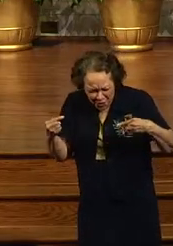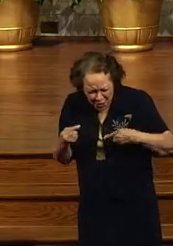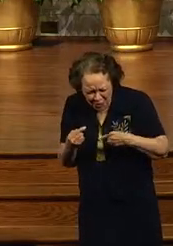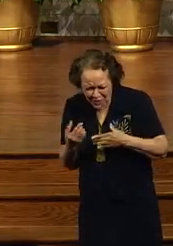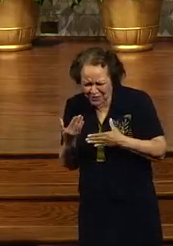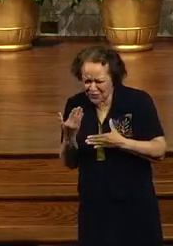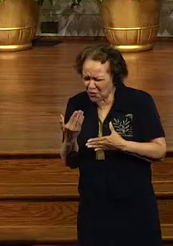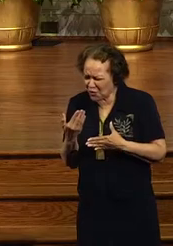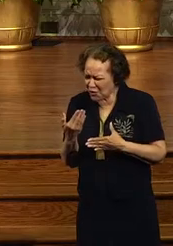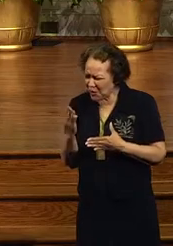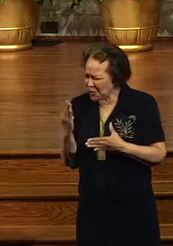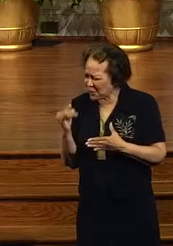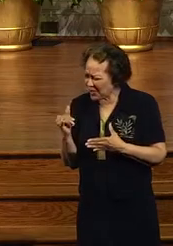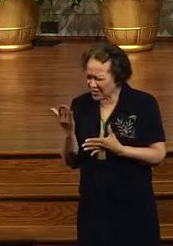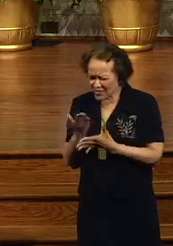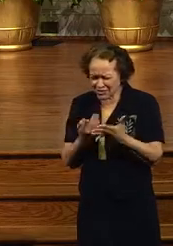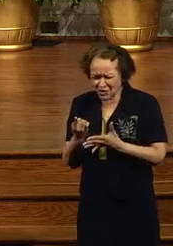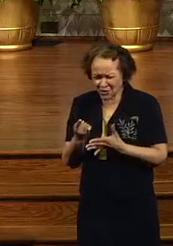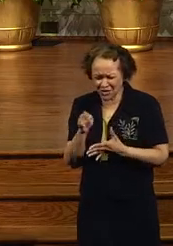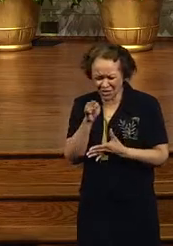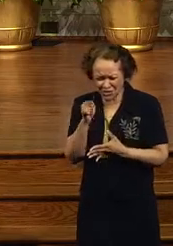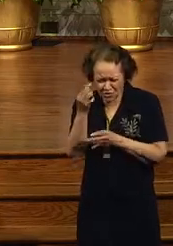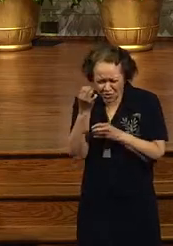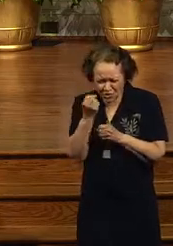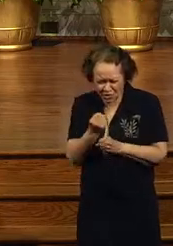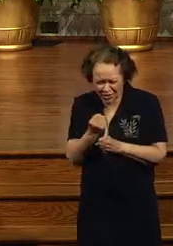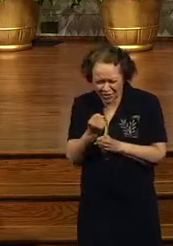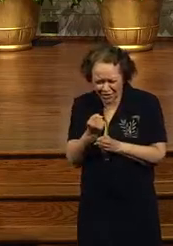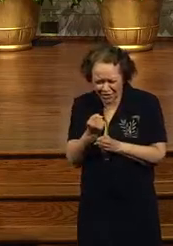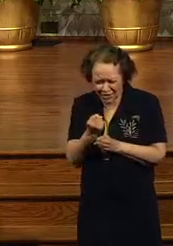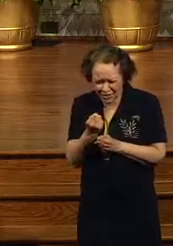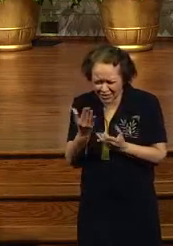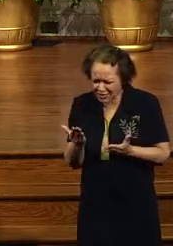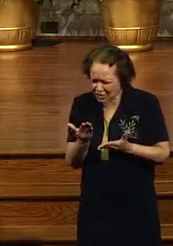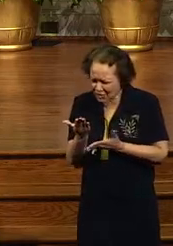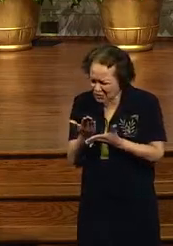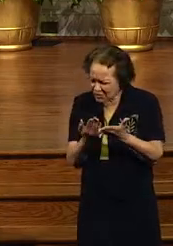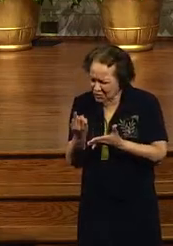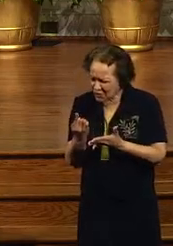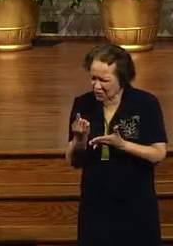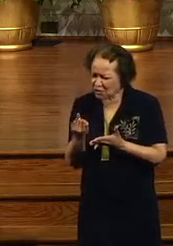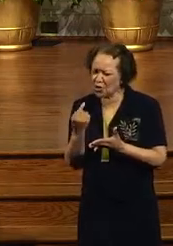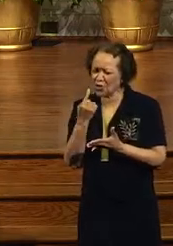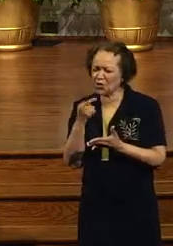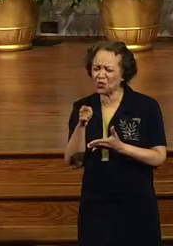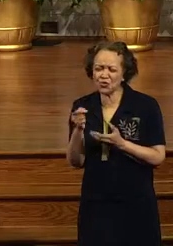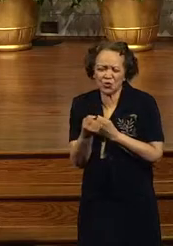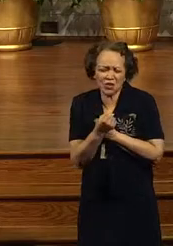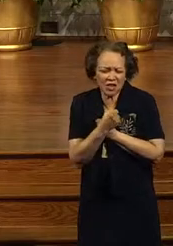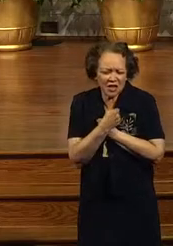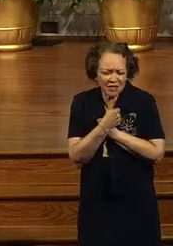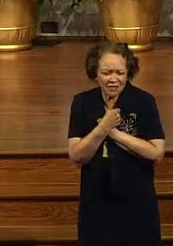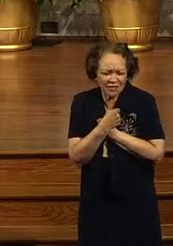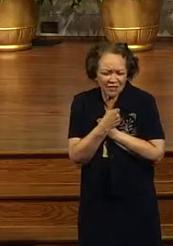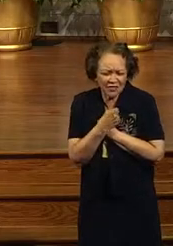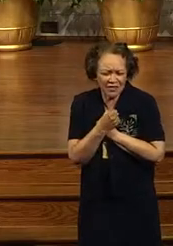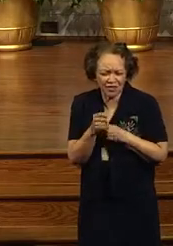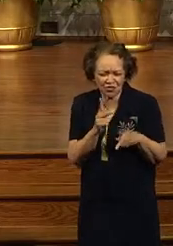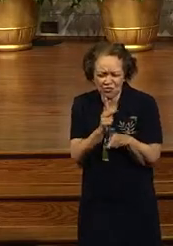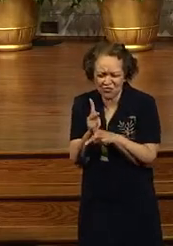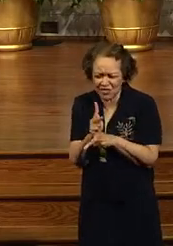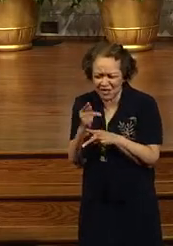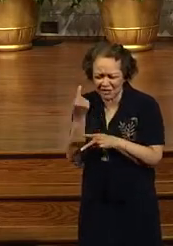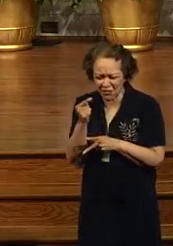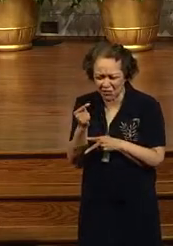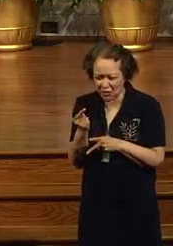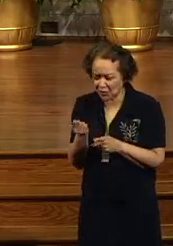trust? It's usually caused by someone who you love and care for. When this